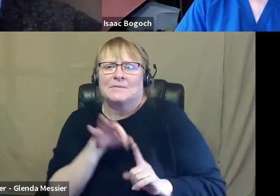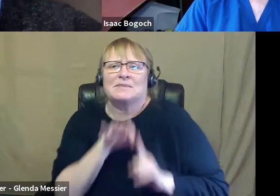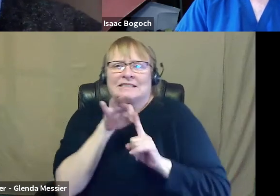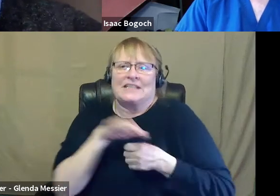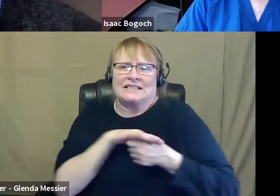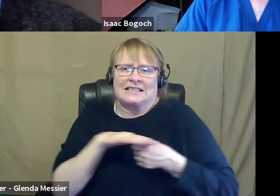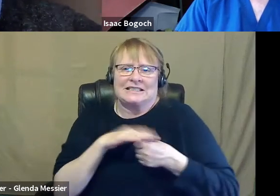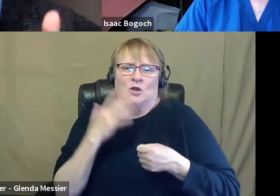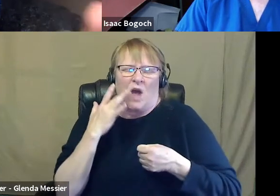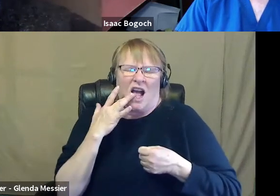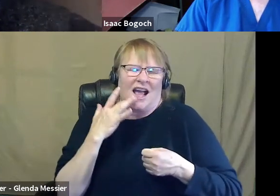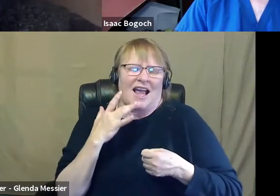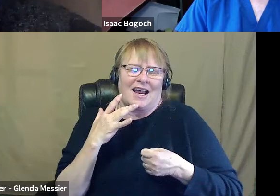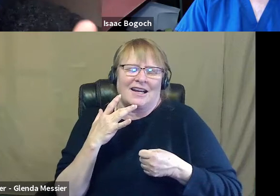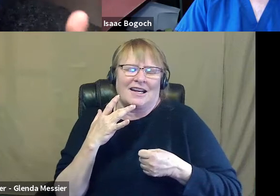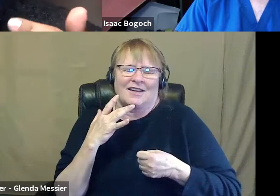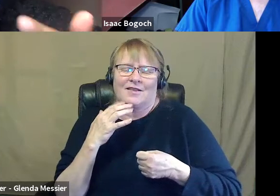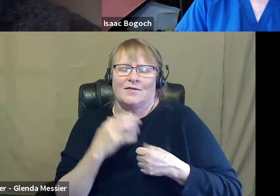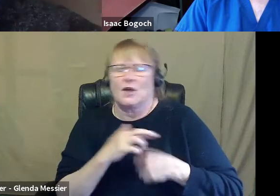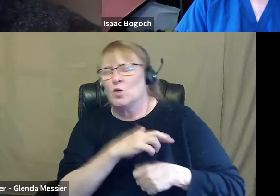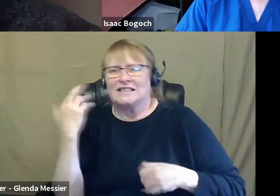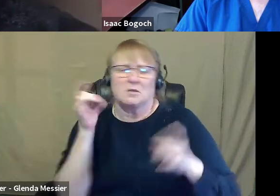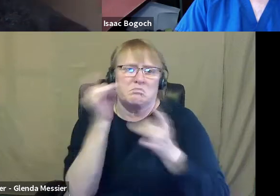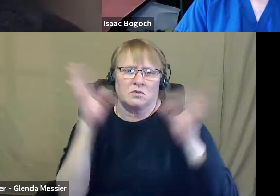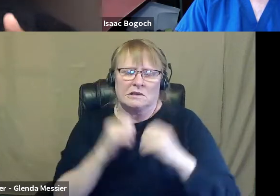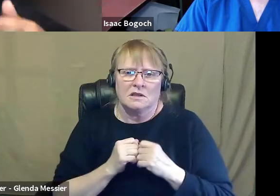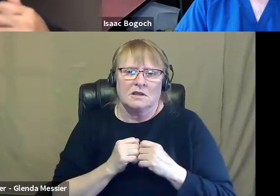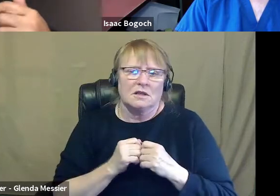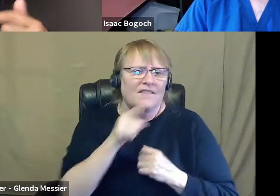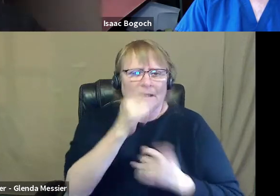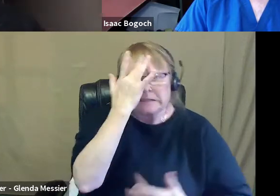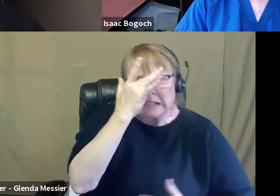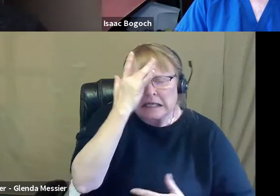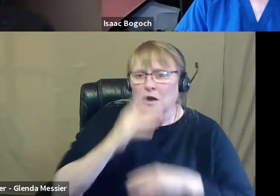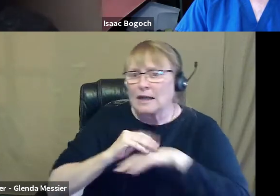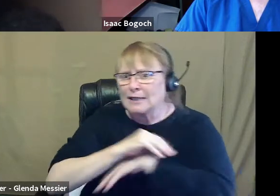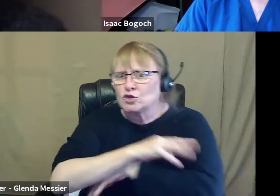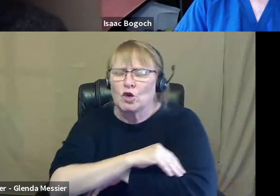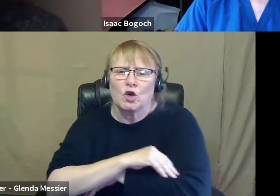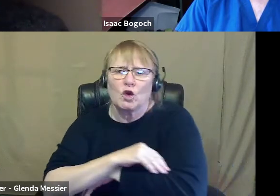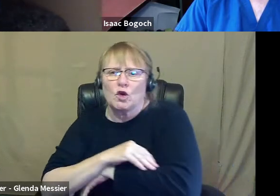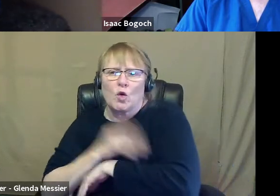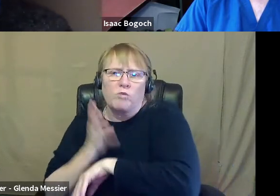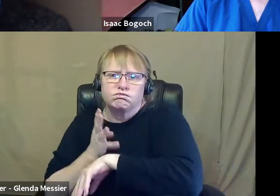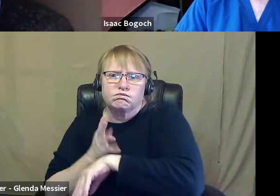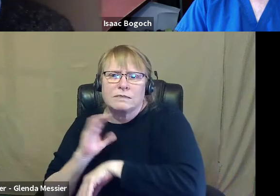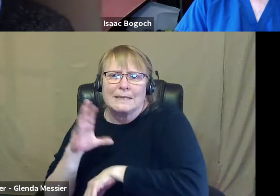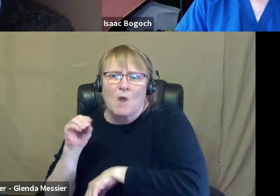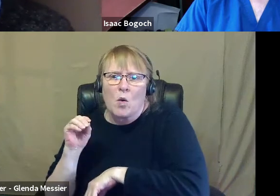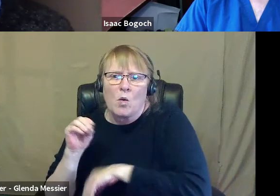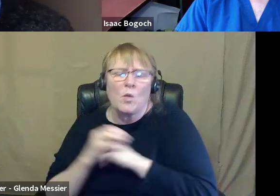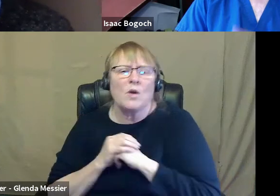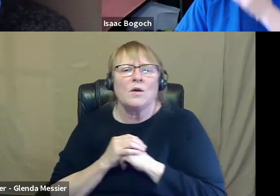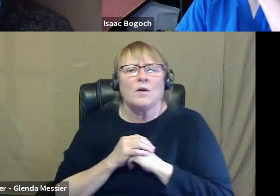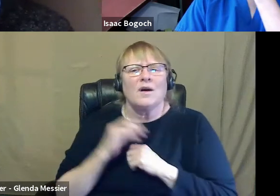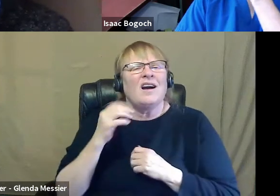very high risk conditions. So these are generally people with malignancies, people on chemotherapy. You also heard a